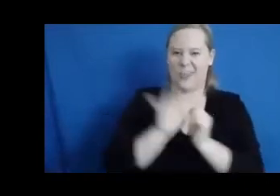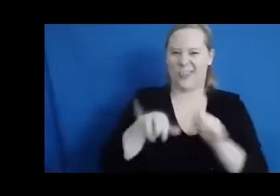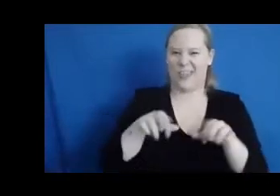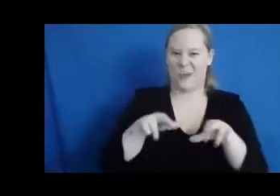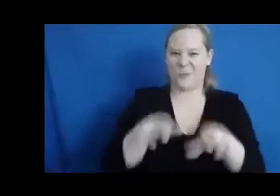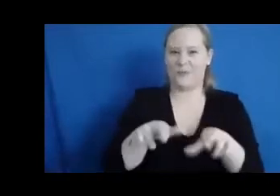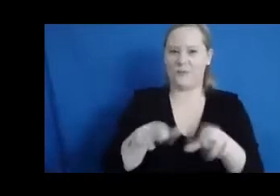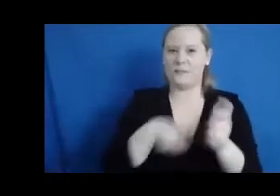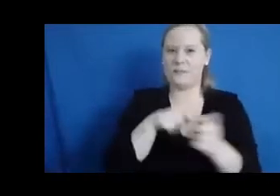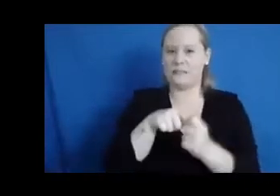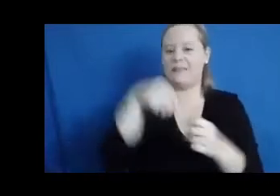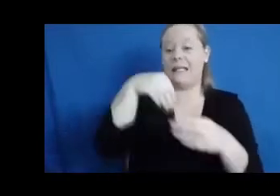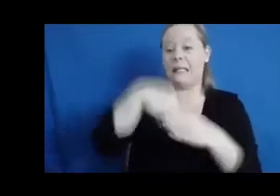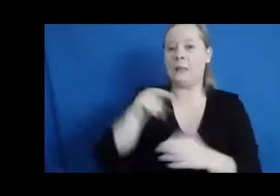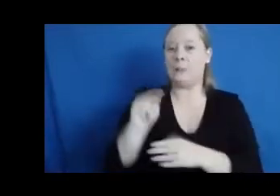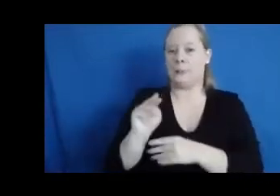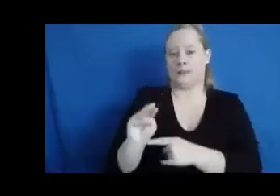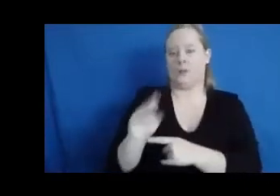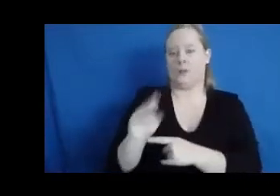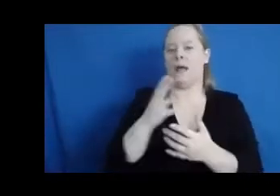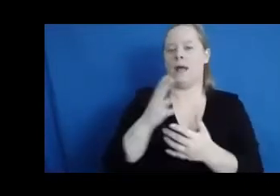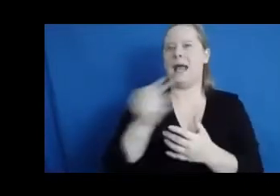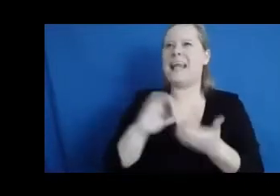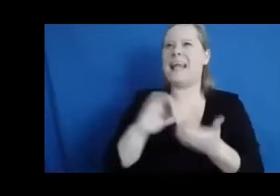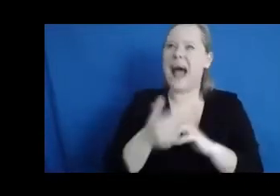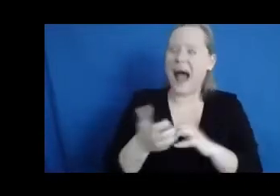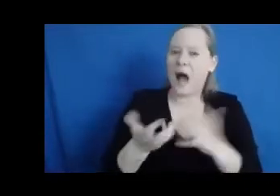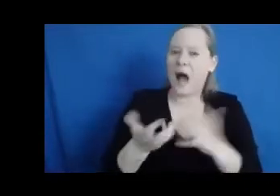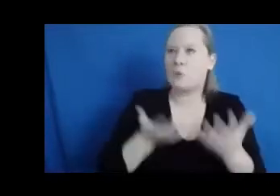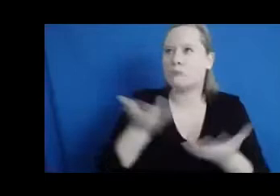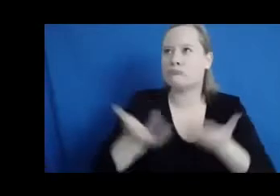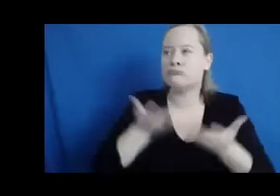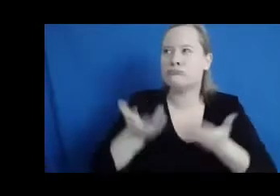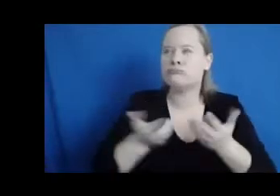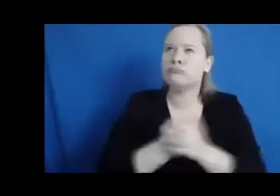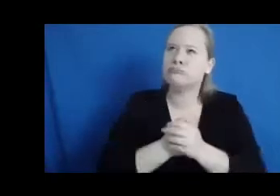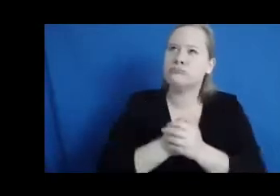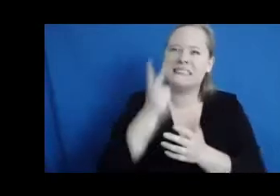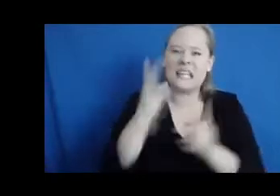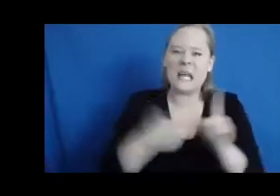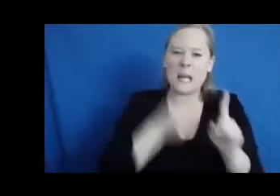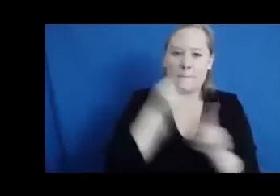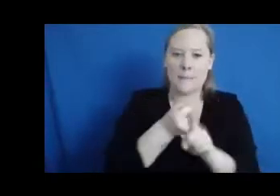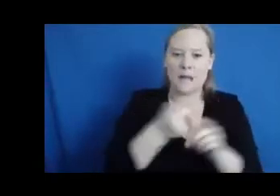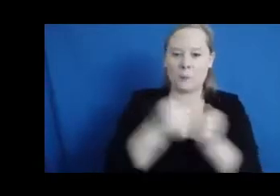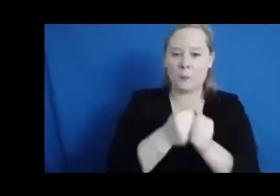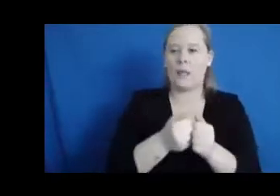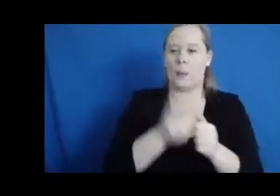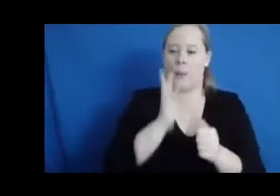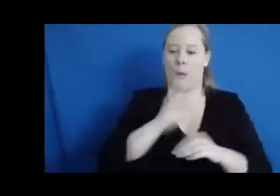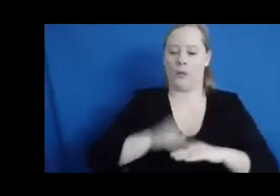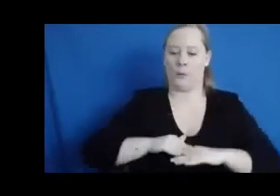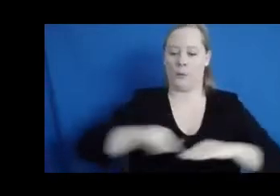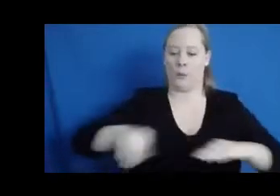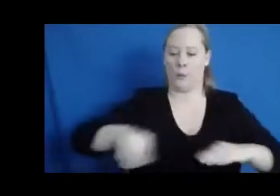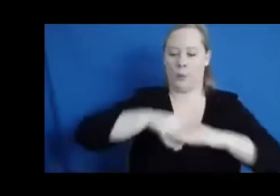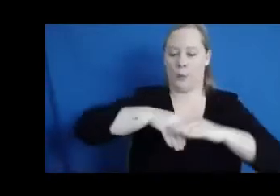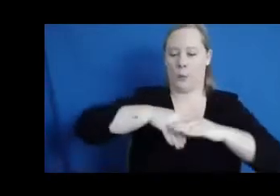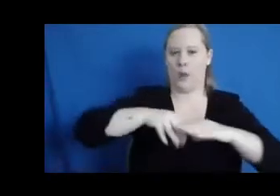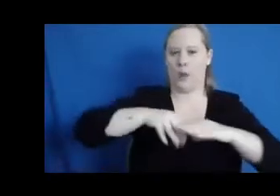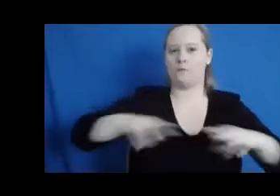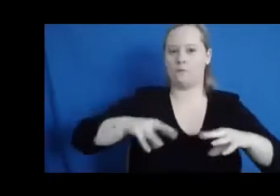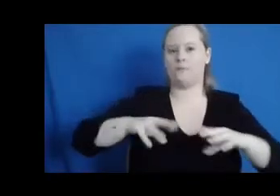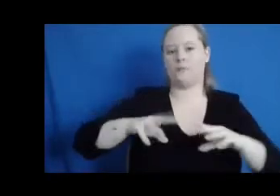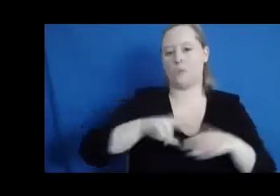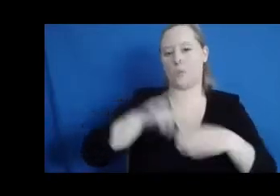in New Mexico, and how might we see impacts to groundwater as a result of the Gold King Mine. So you can